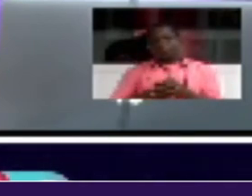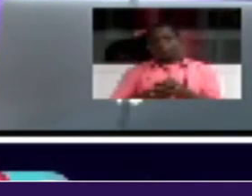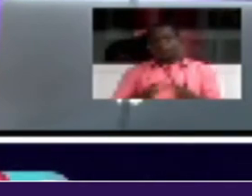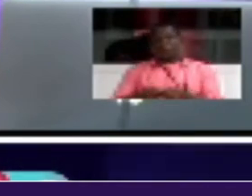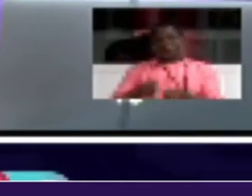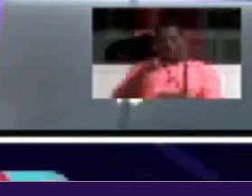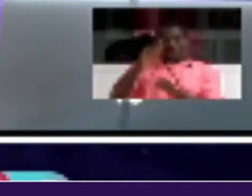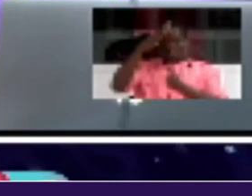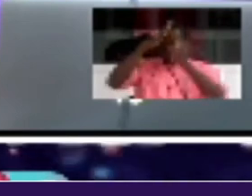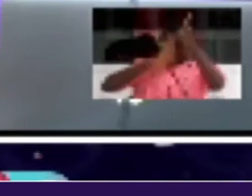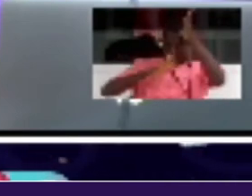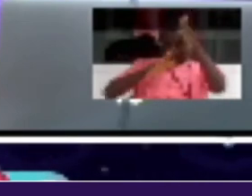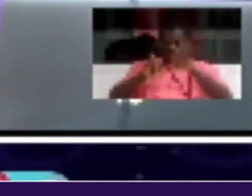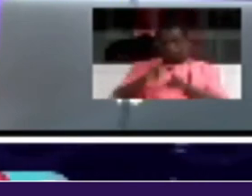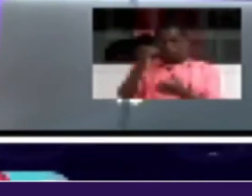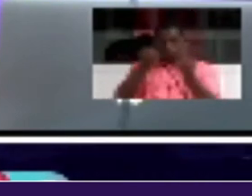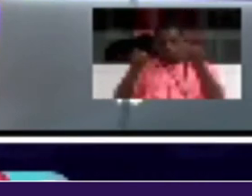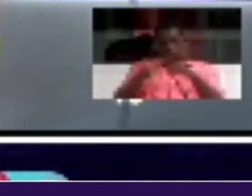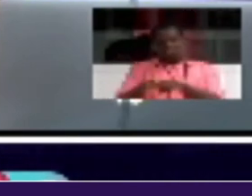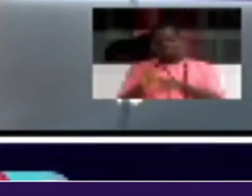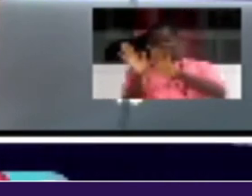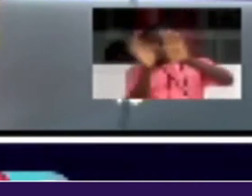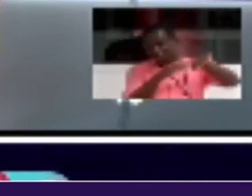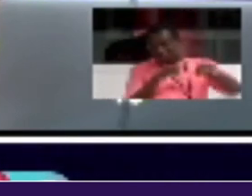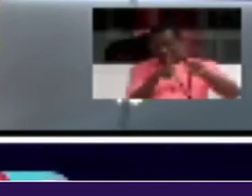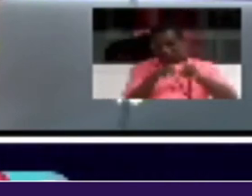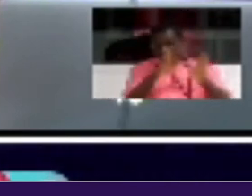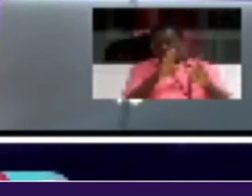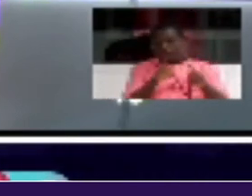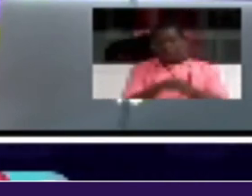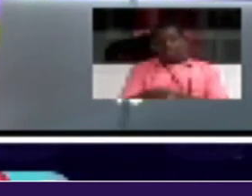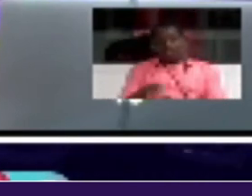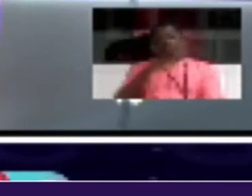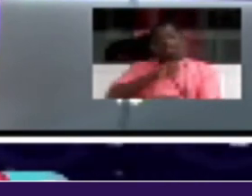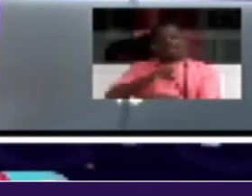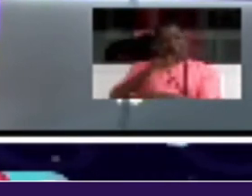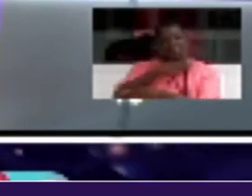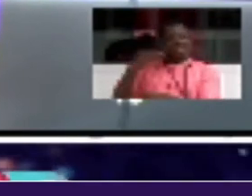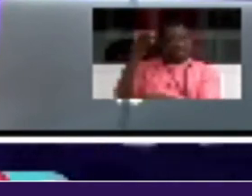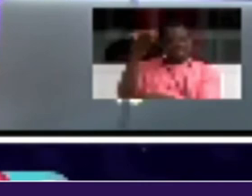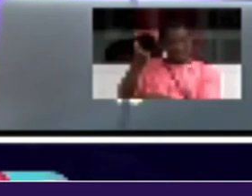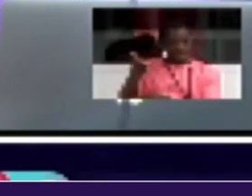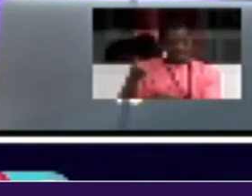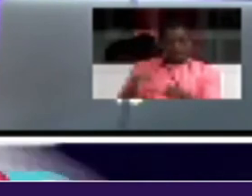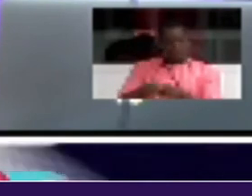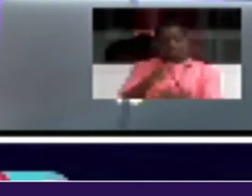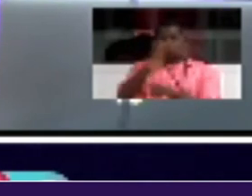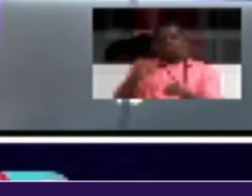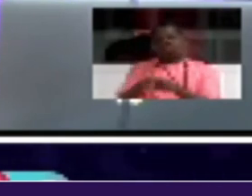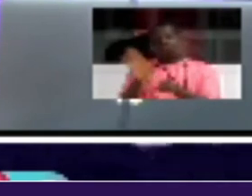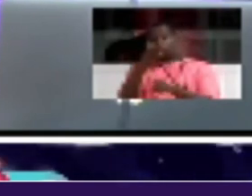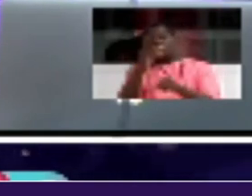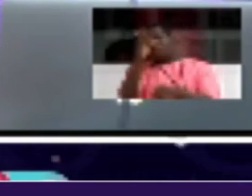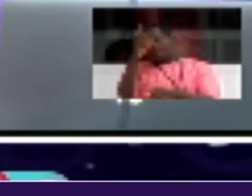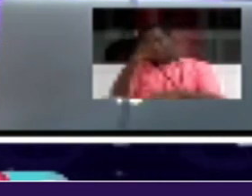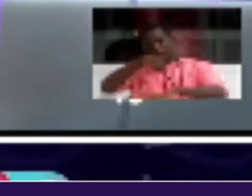This is military. Vehicles are not isolated just like that. But the guy was killed there and then. They did not have to go 1 hour inside